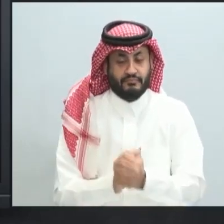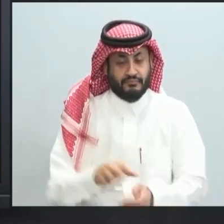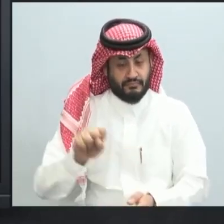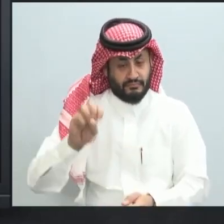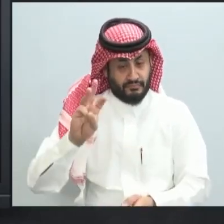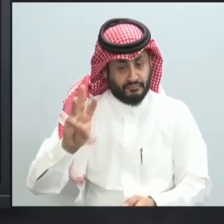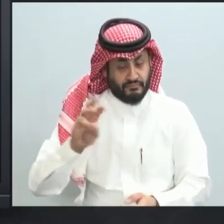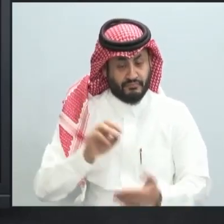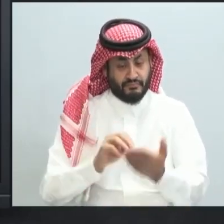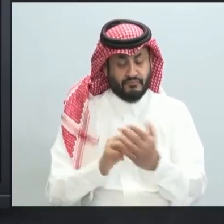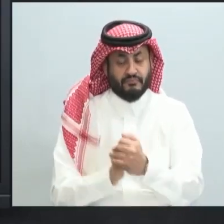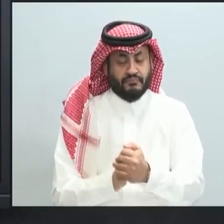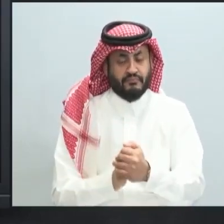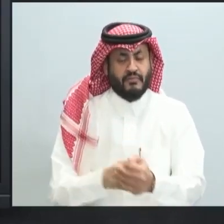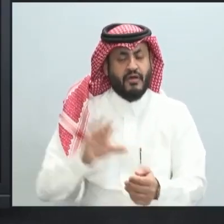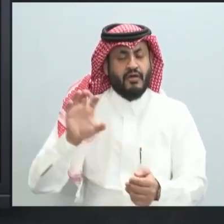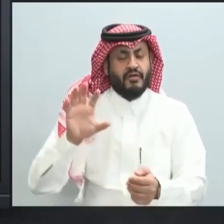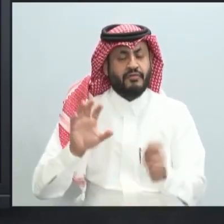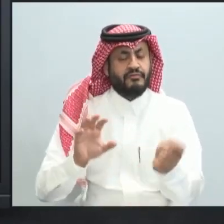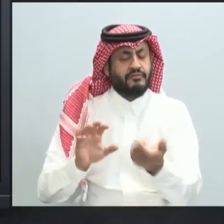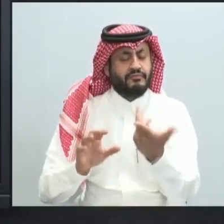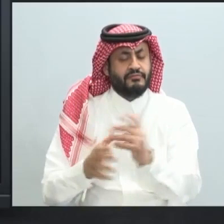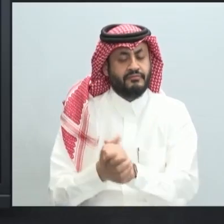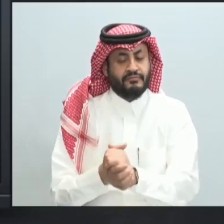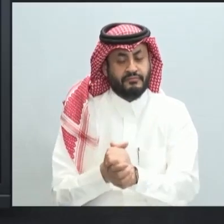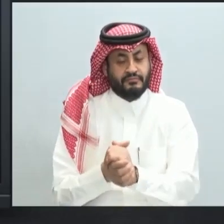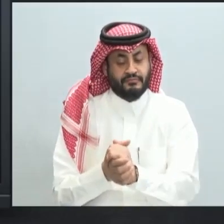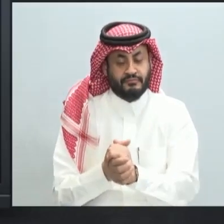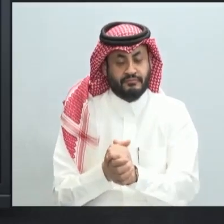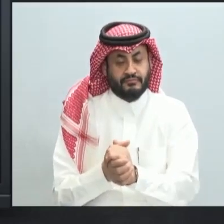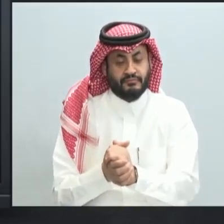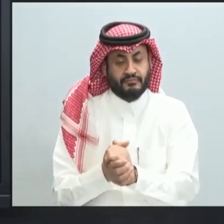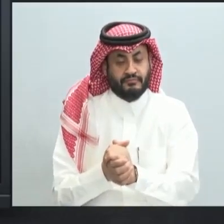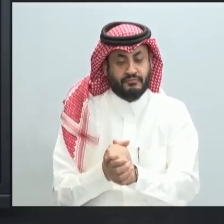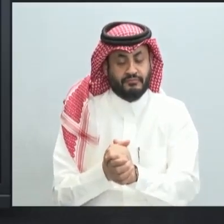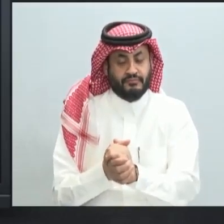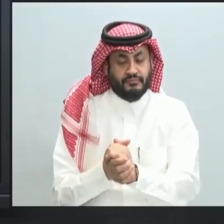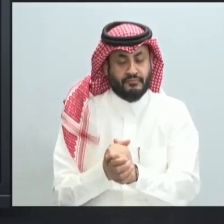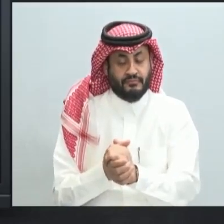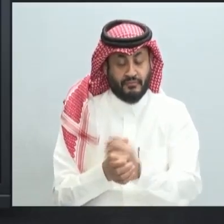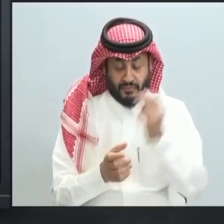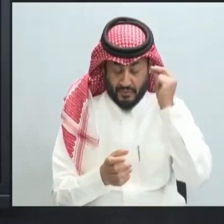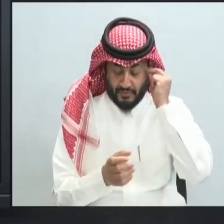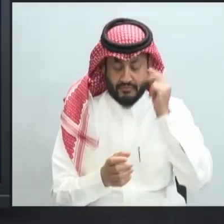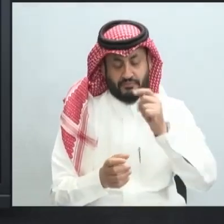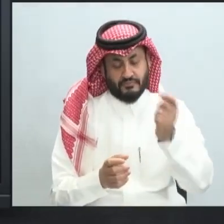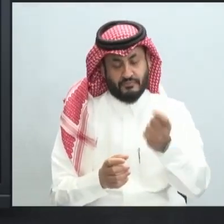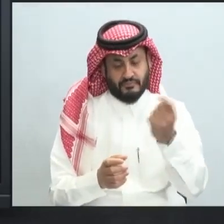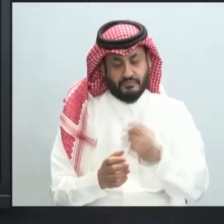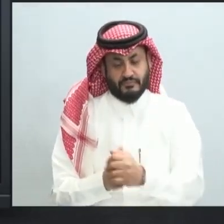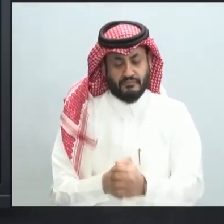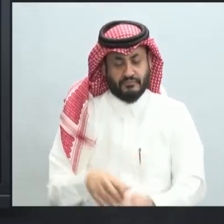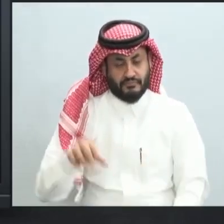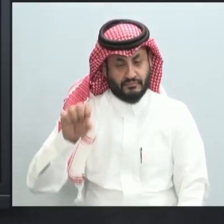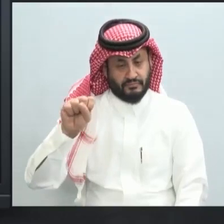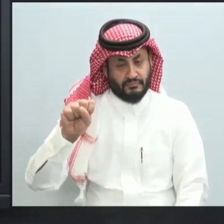starts with S and W. So of course now we can know that we